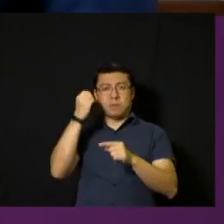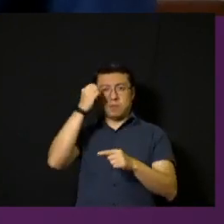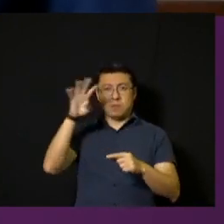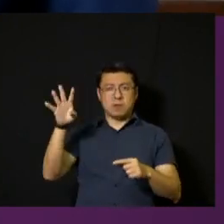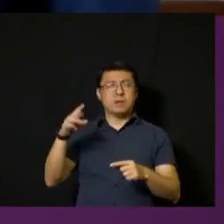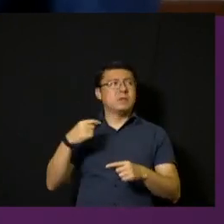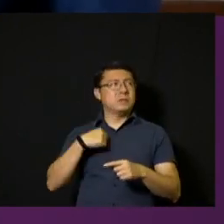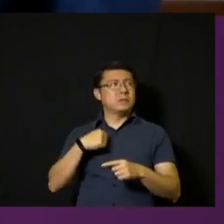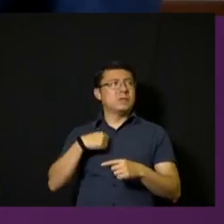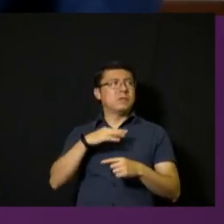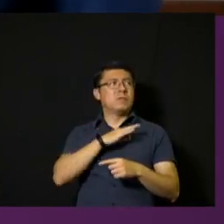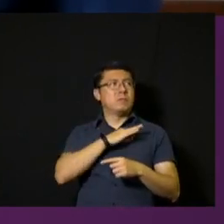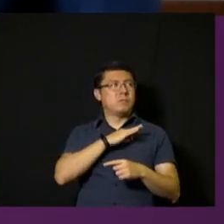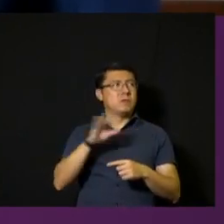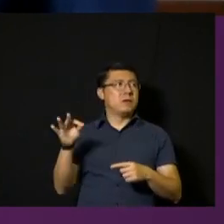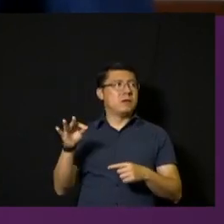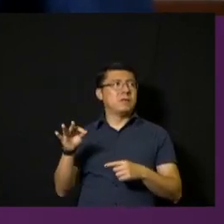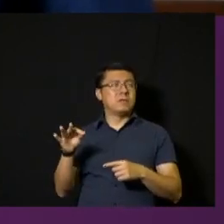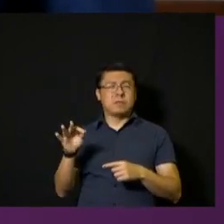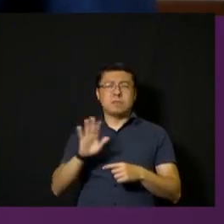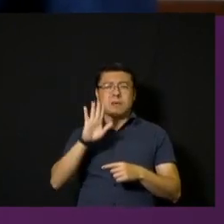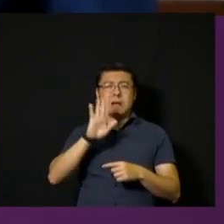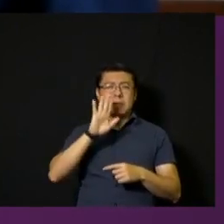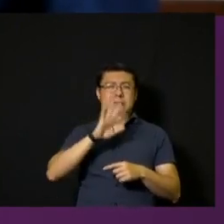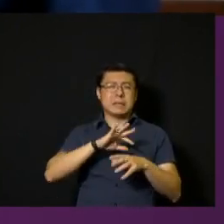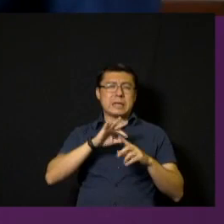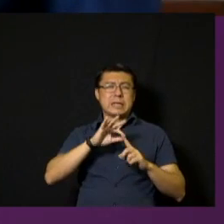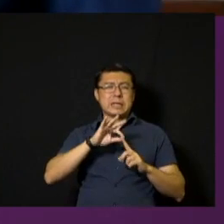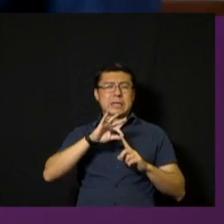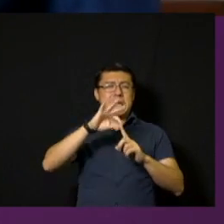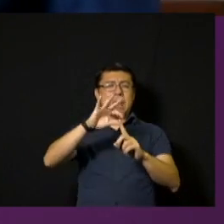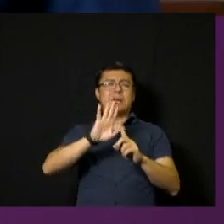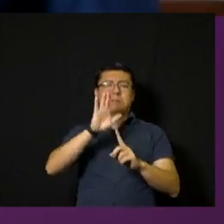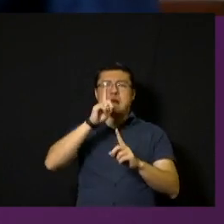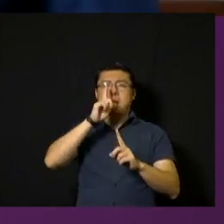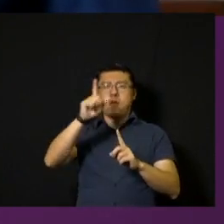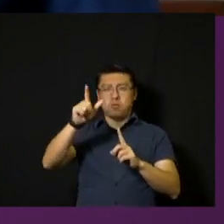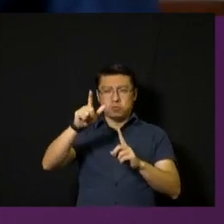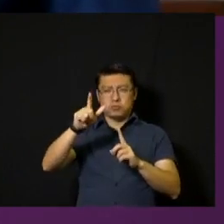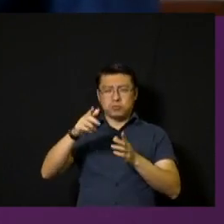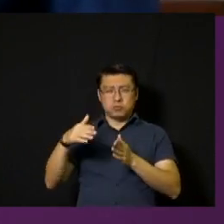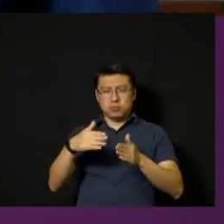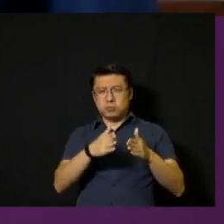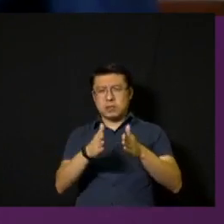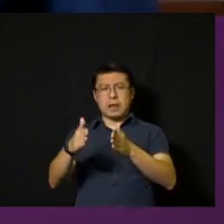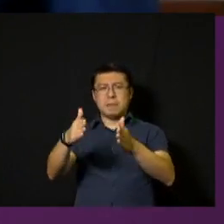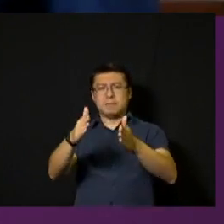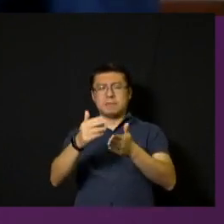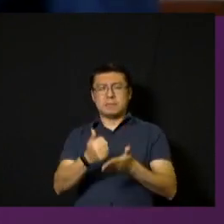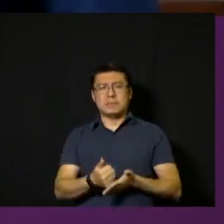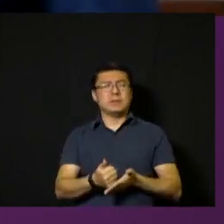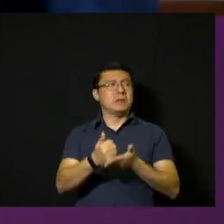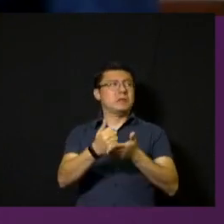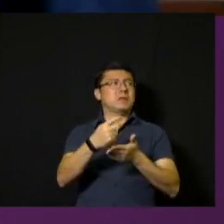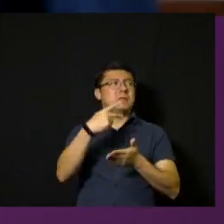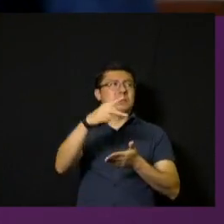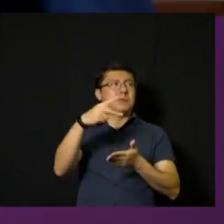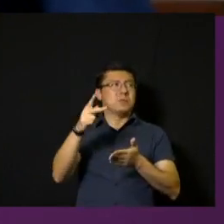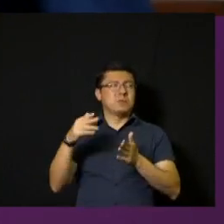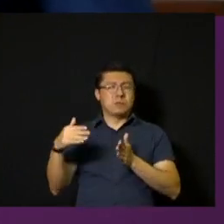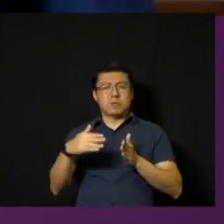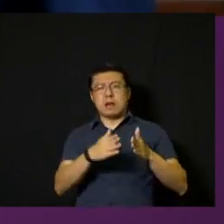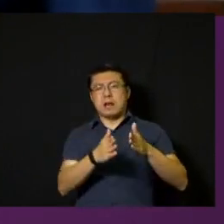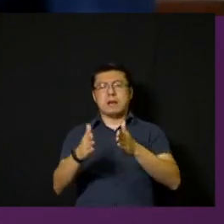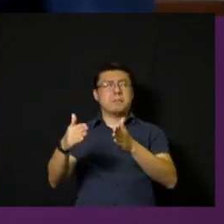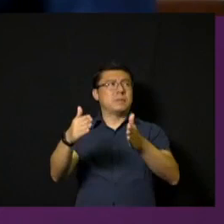OmniLife. I want to be that light on their path for them to find their own